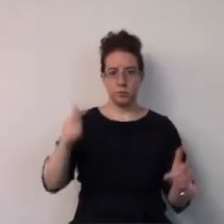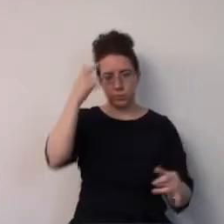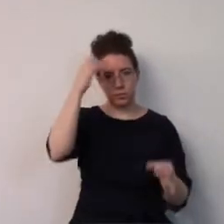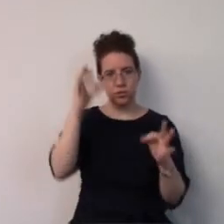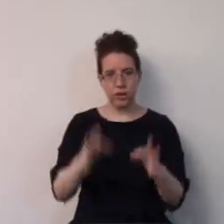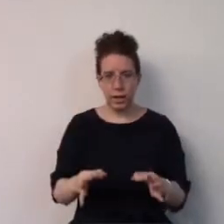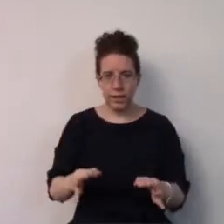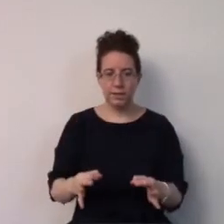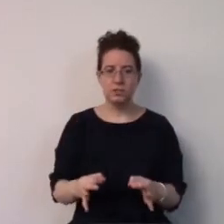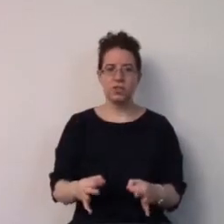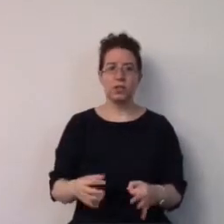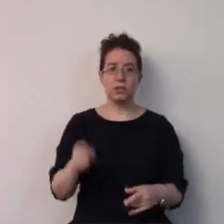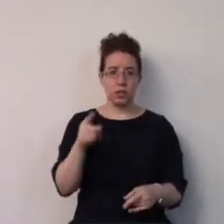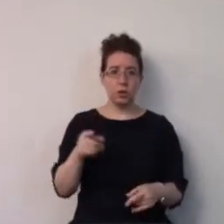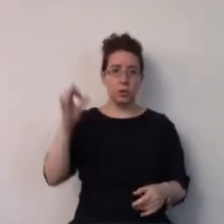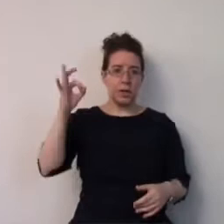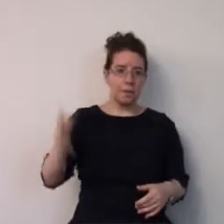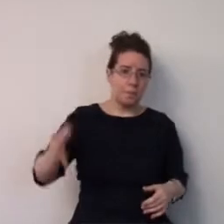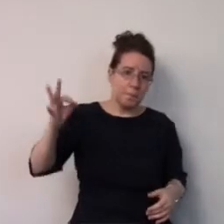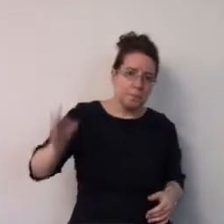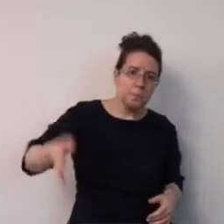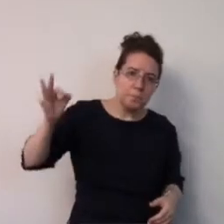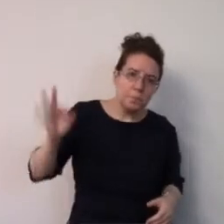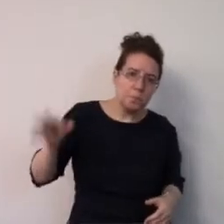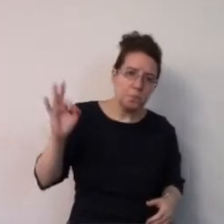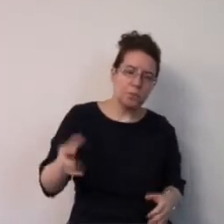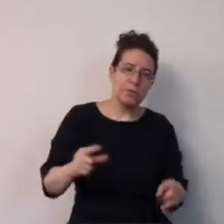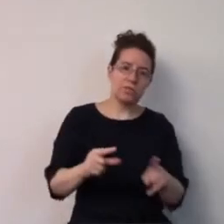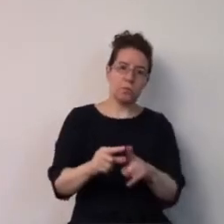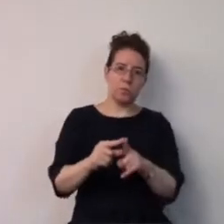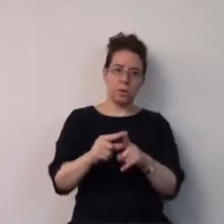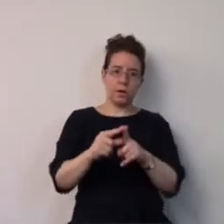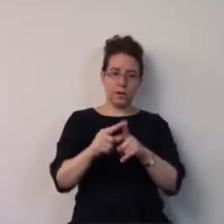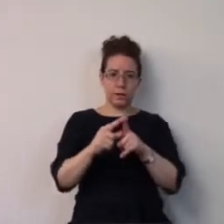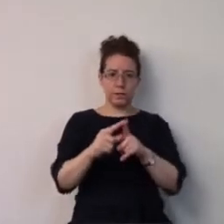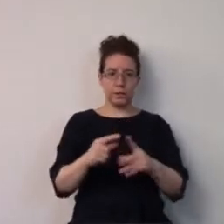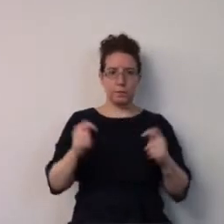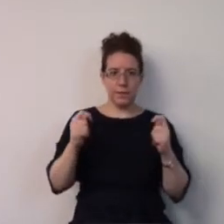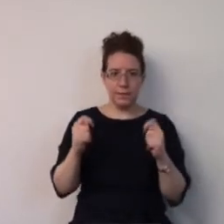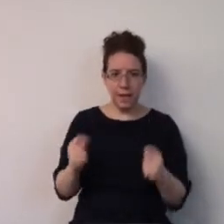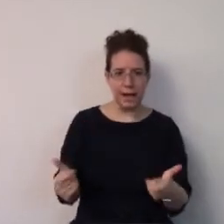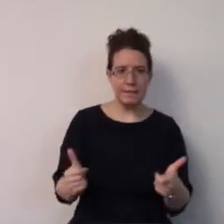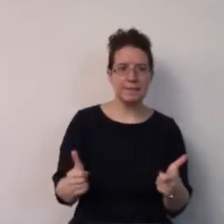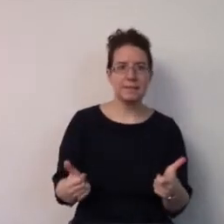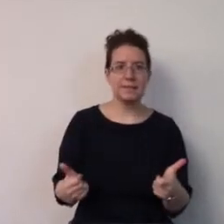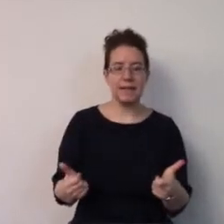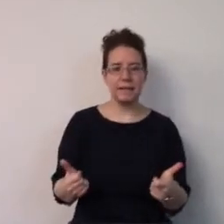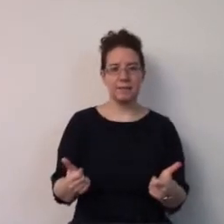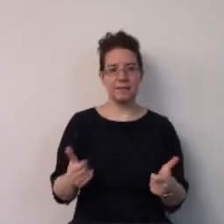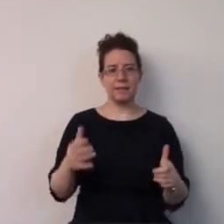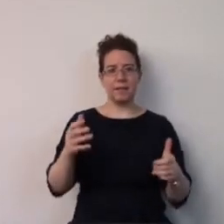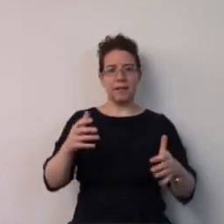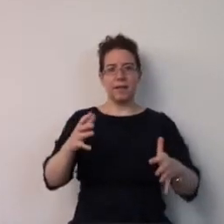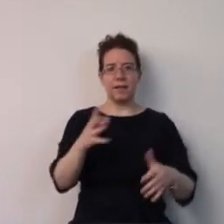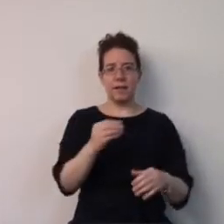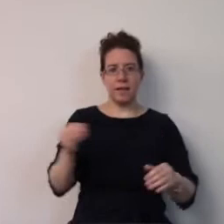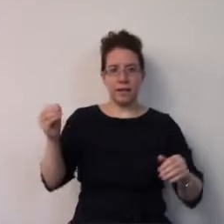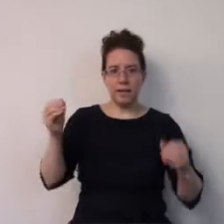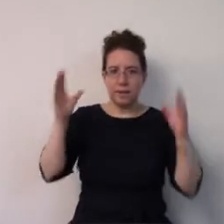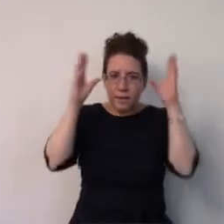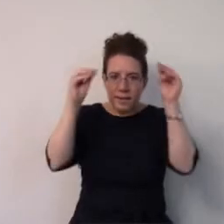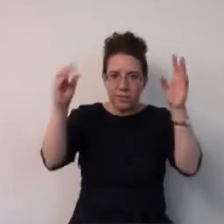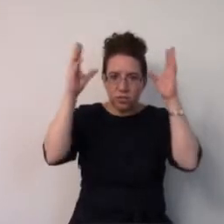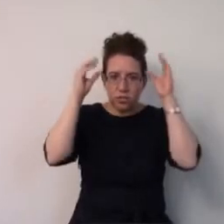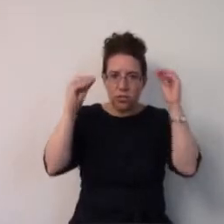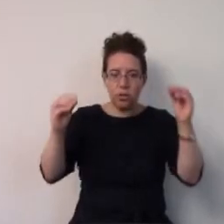season. Reprove and rebuke, exhort with all longsuffering and doctrine. For the time will come when they will